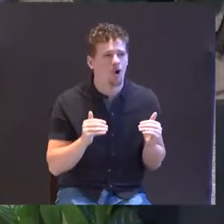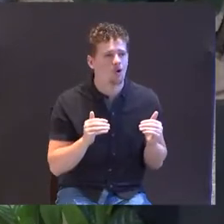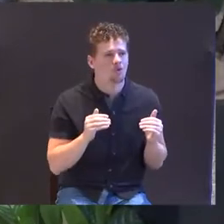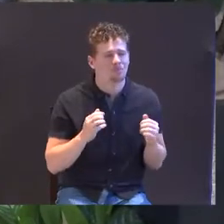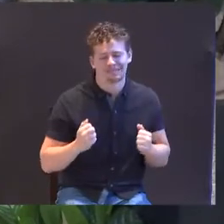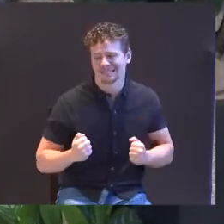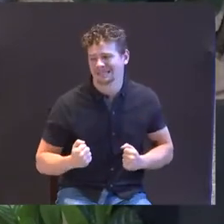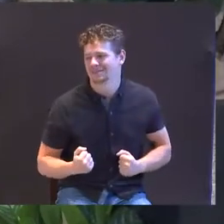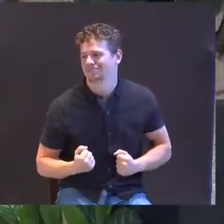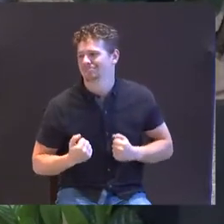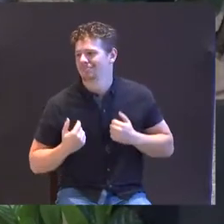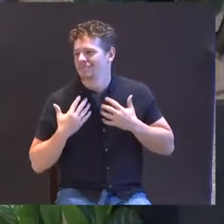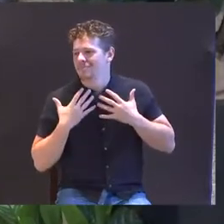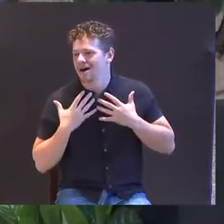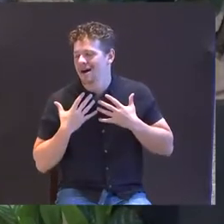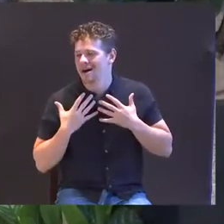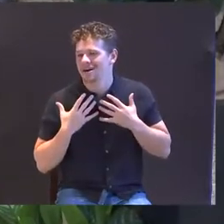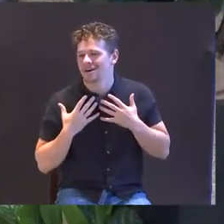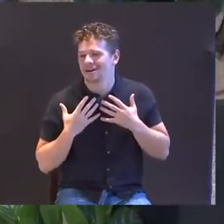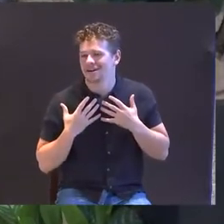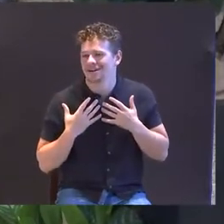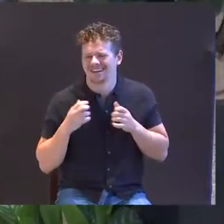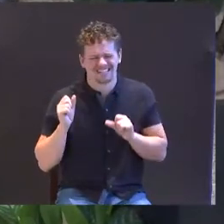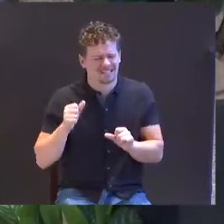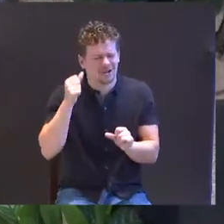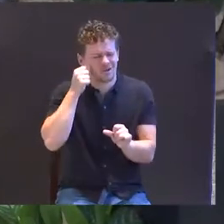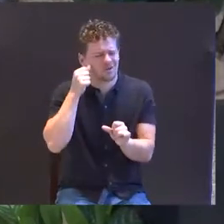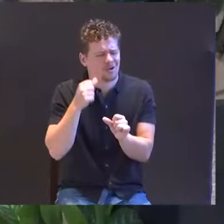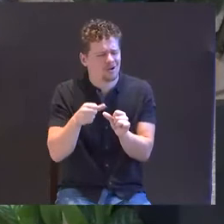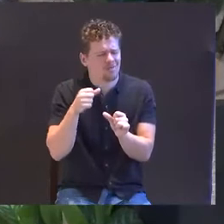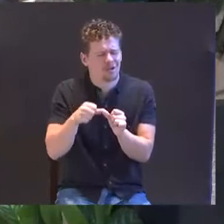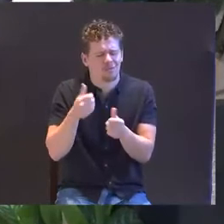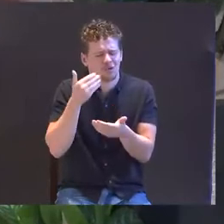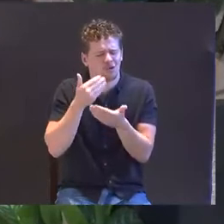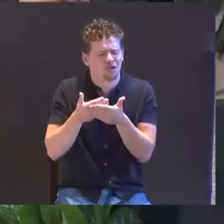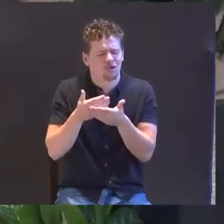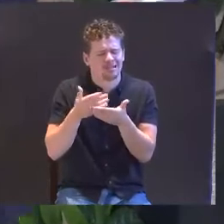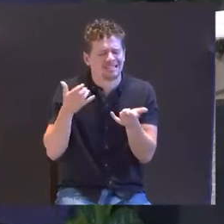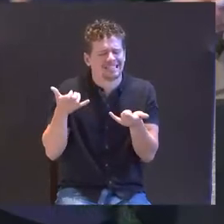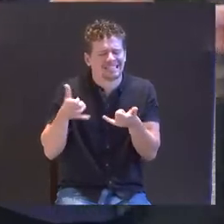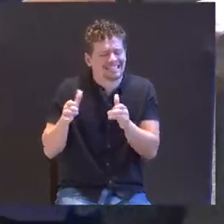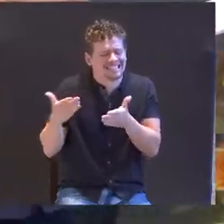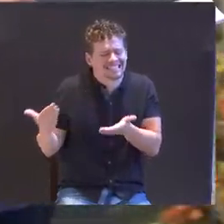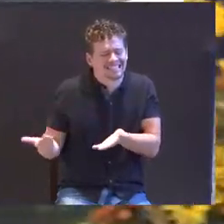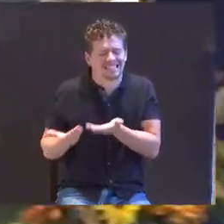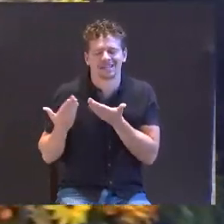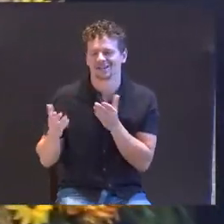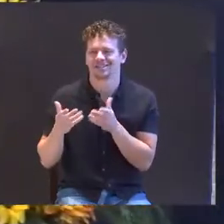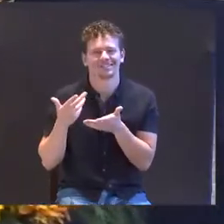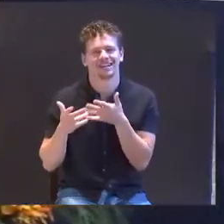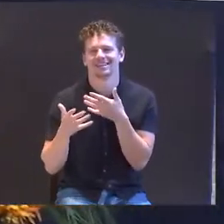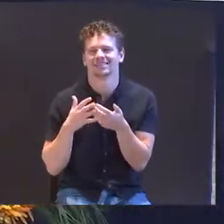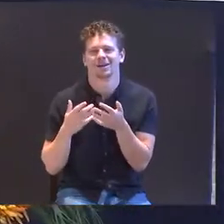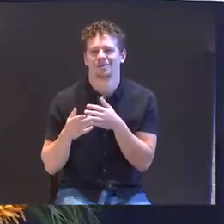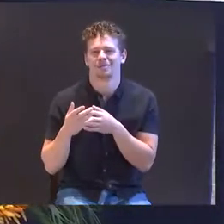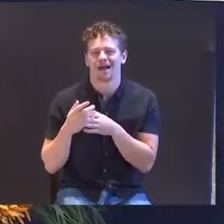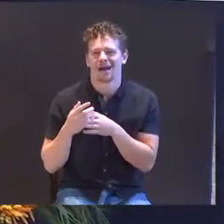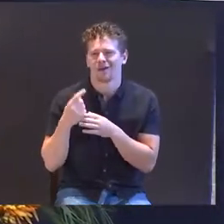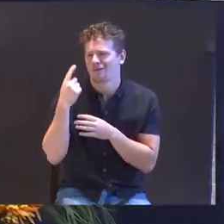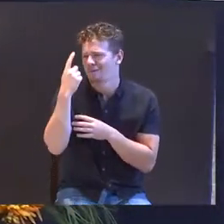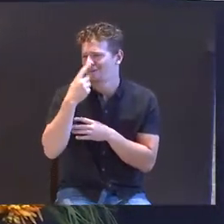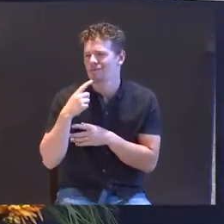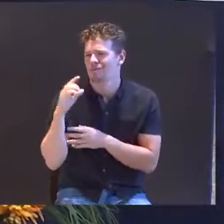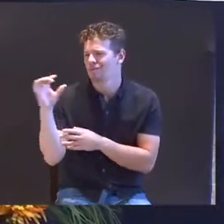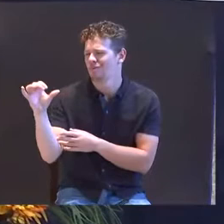inspired, that someone can remember that the good is still present regardless of appearances. The good is still